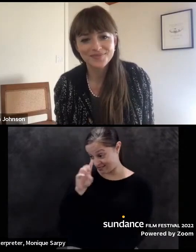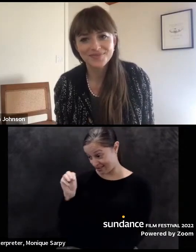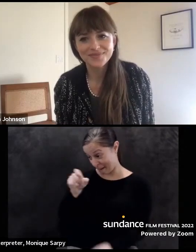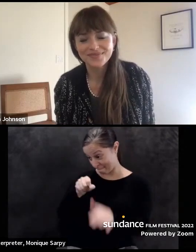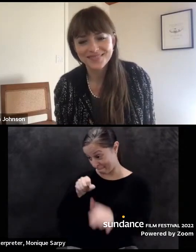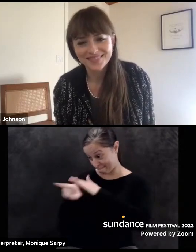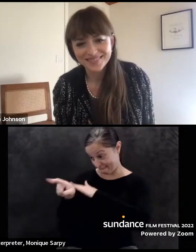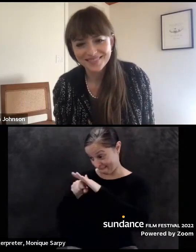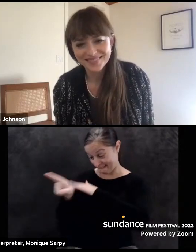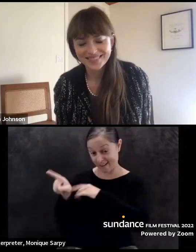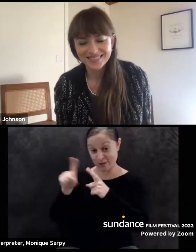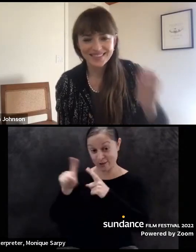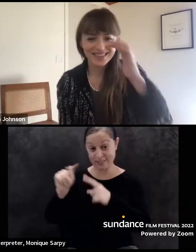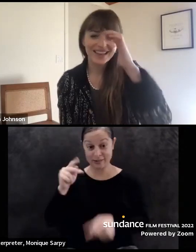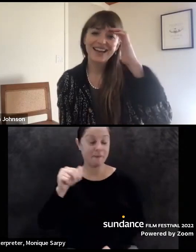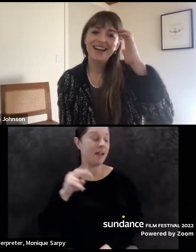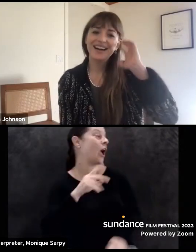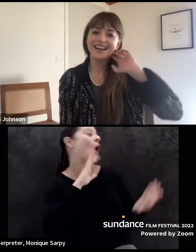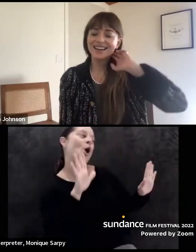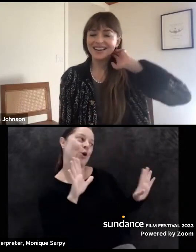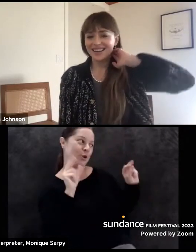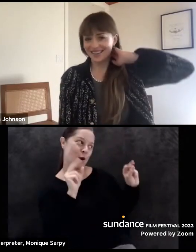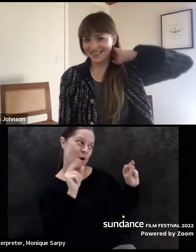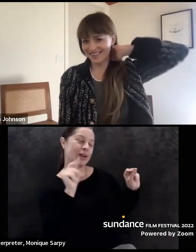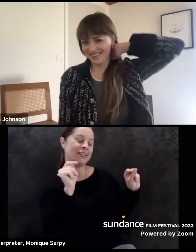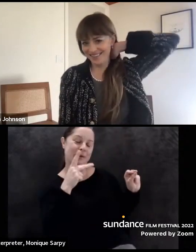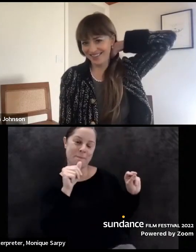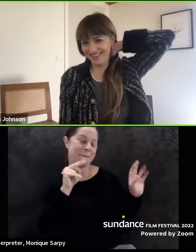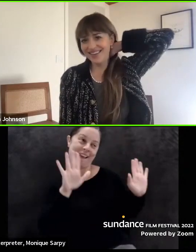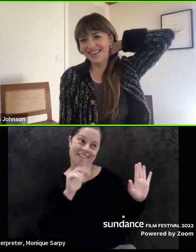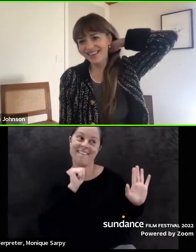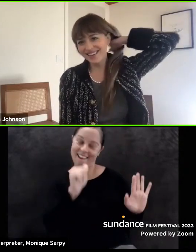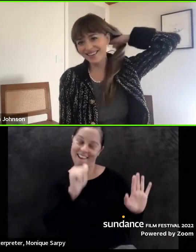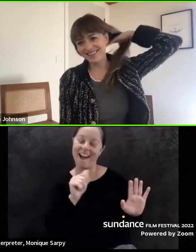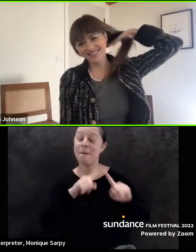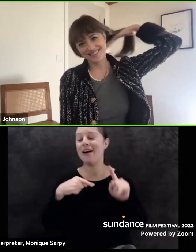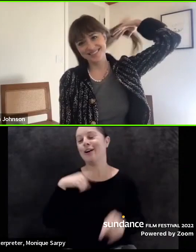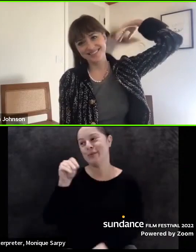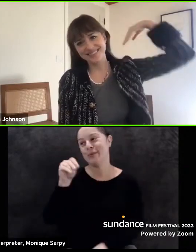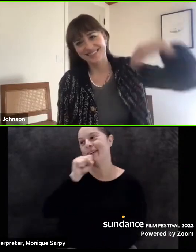time. T-Pain, unfortunately, not. But I do love T-Pain.